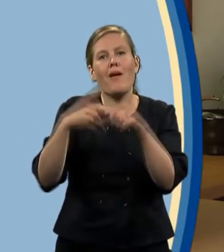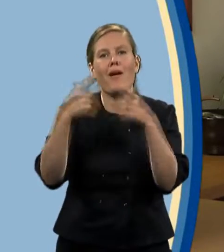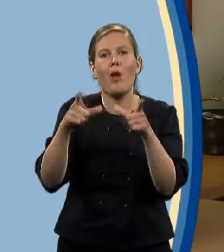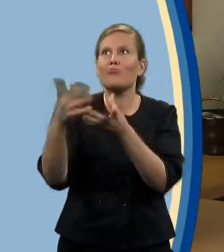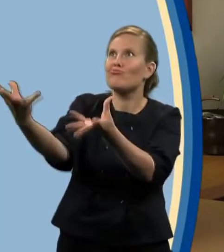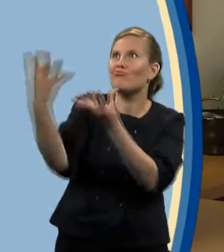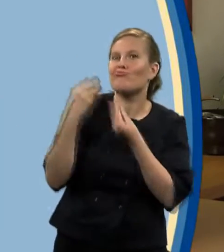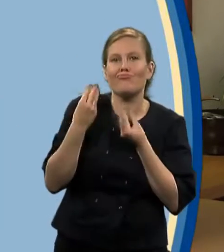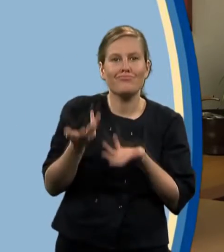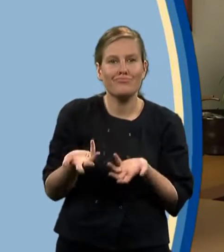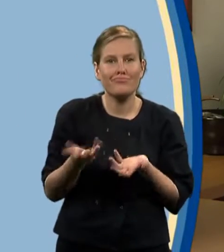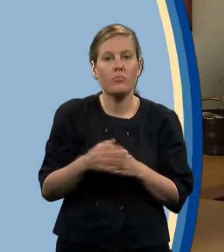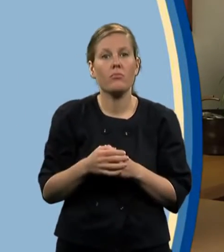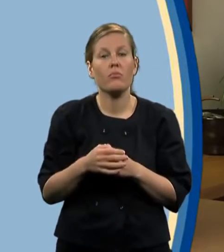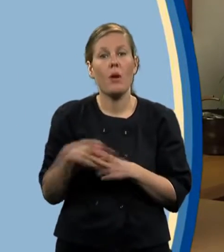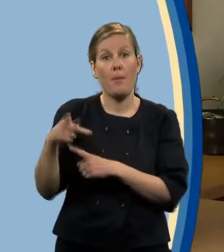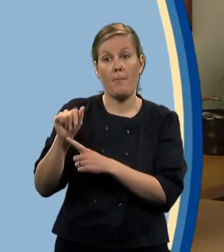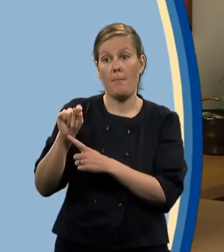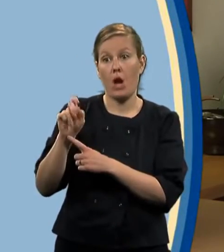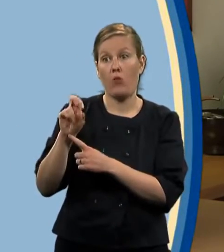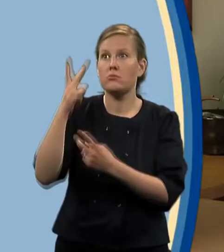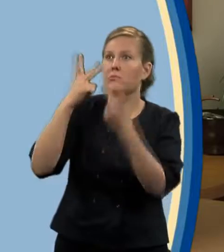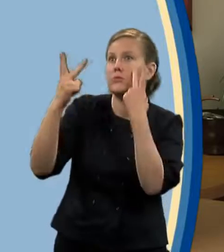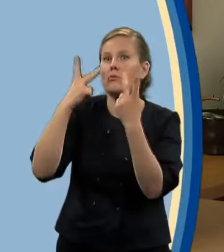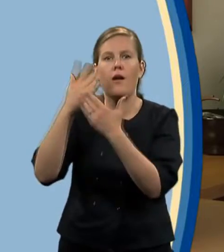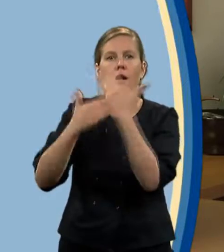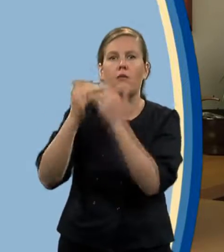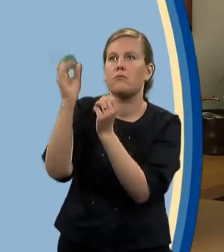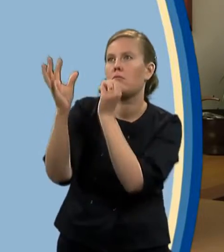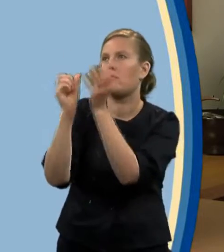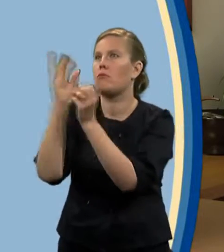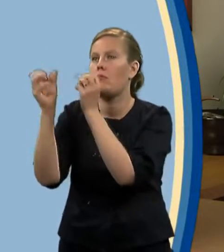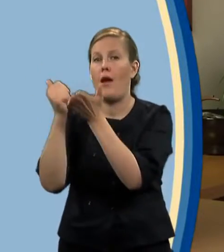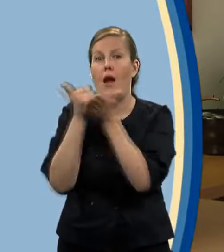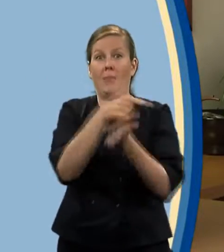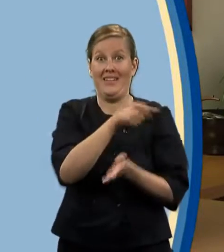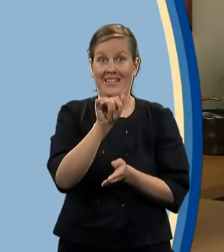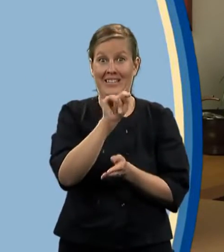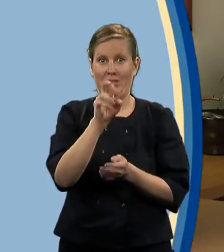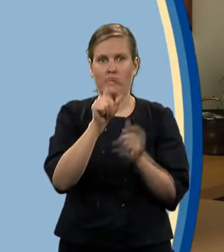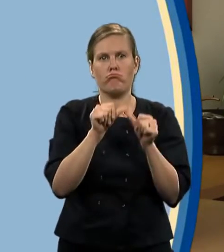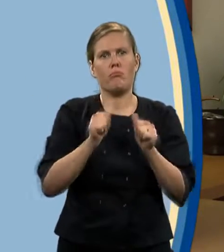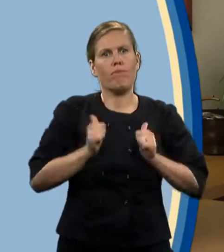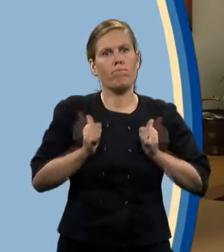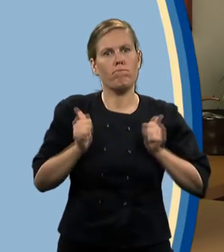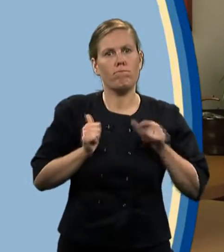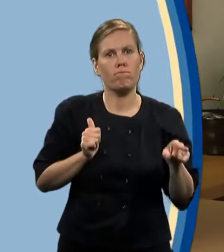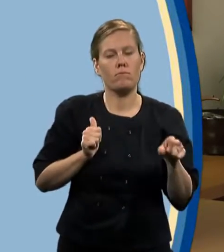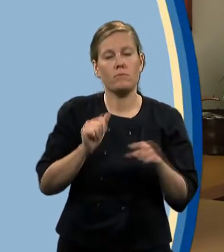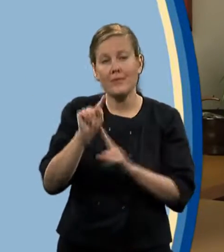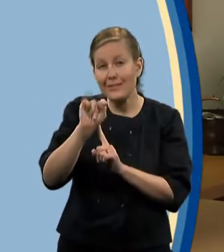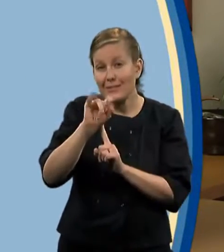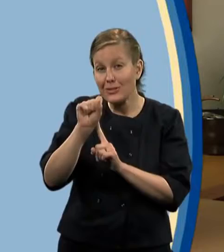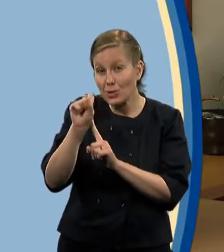normal language input. The patterns on the hands allowed the tissue to stay alive because the tissue is not based on